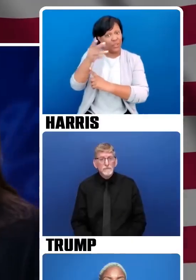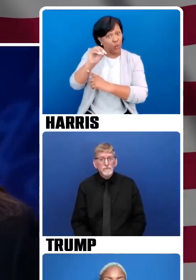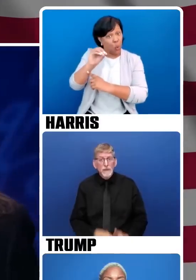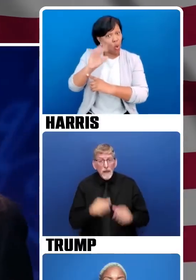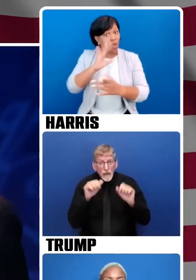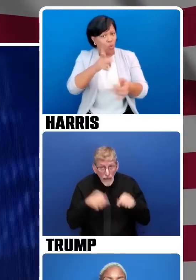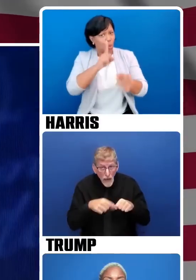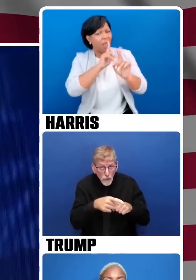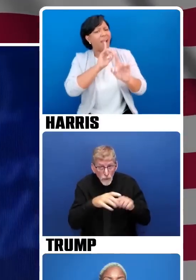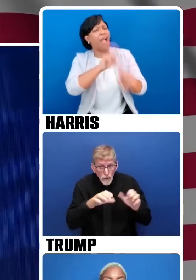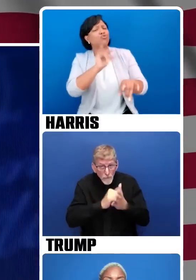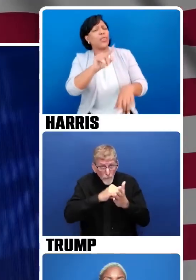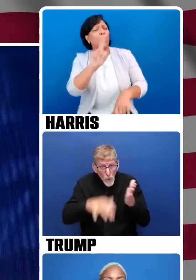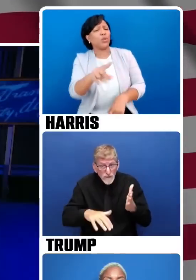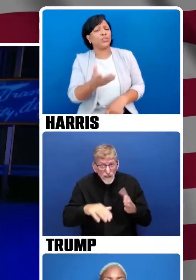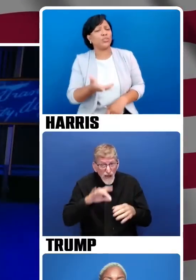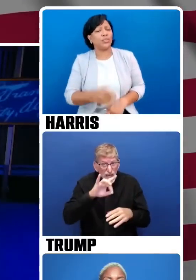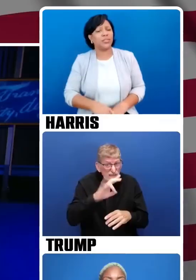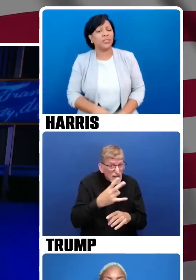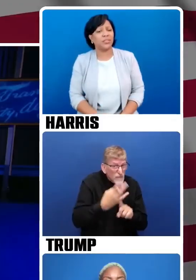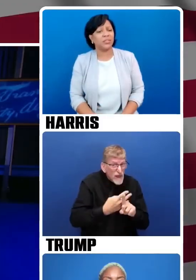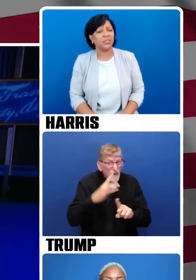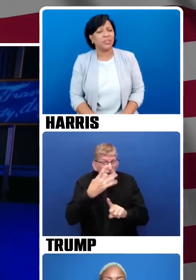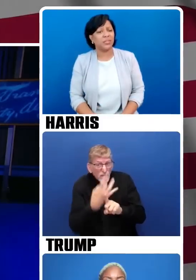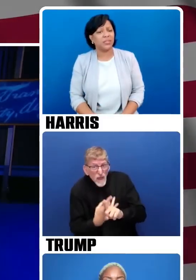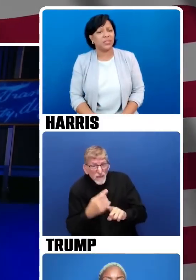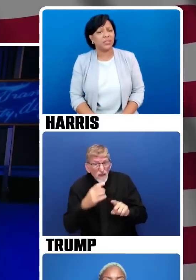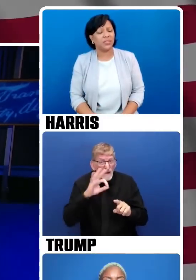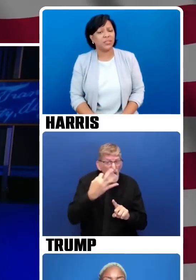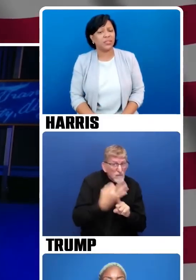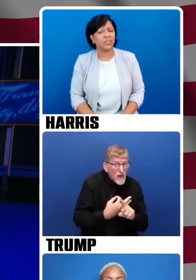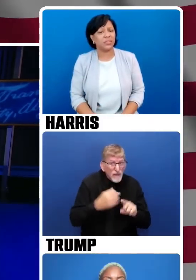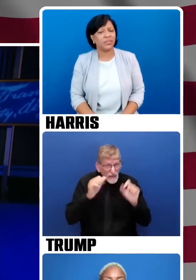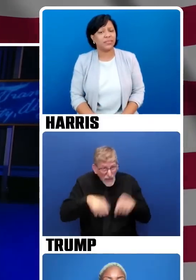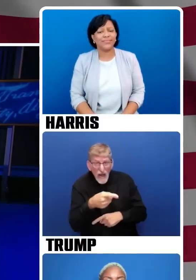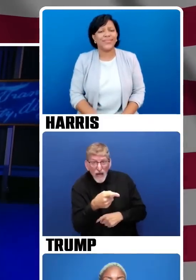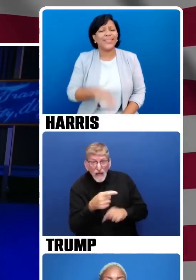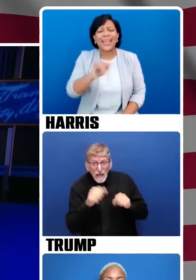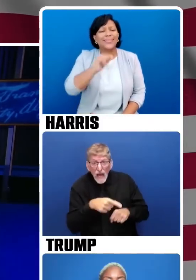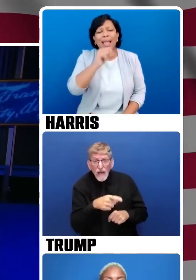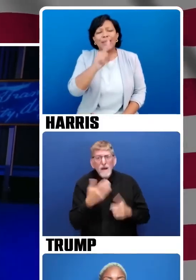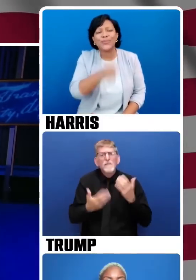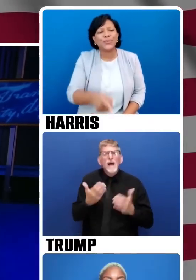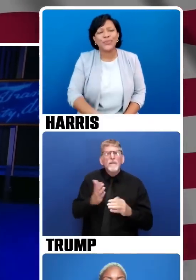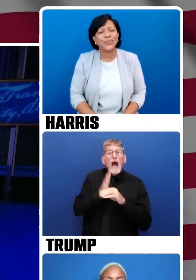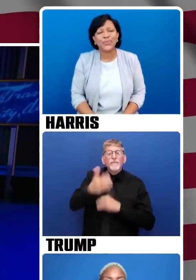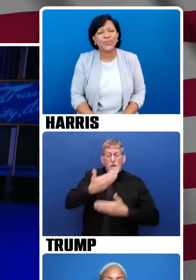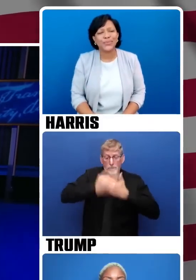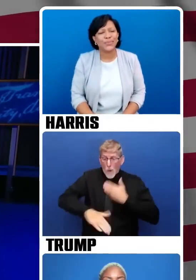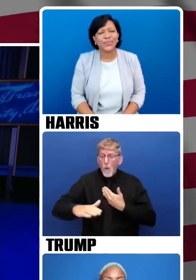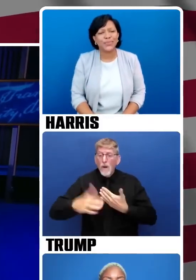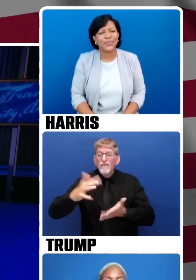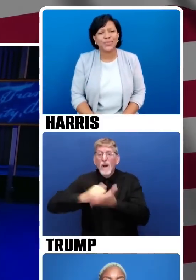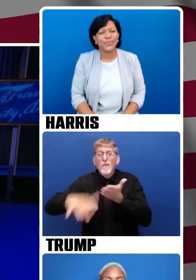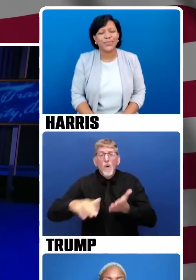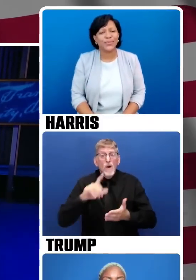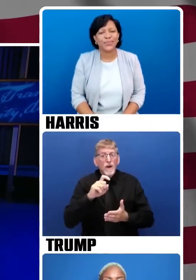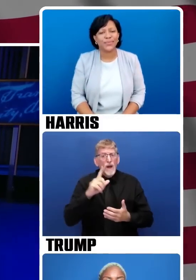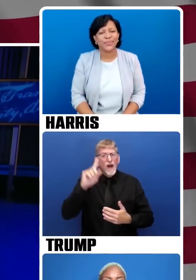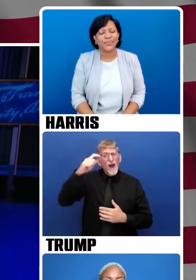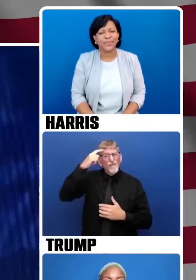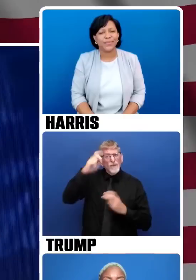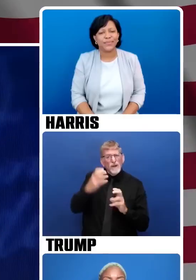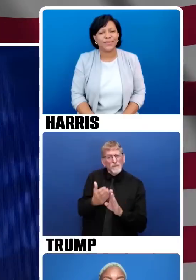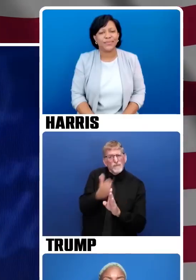in the 7th month, the 8th month, the 9th That's month, not true. and probably after birth. Just look at the governor, former governor of